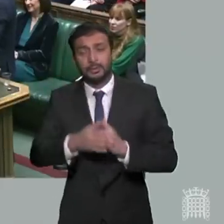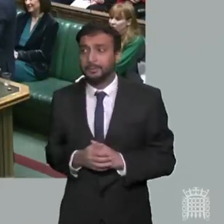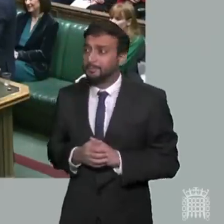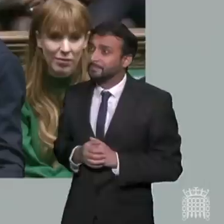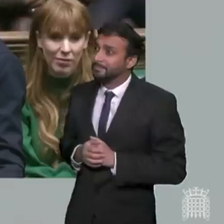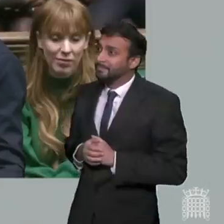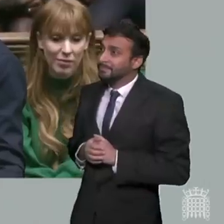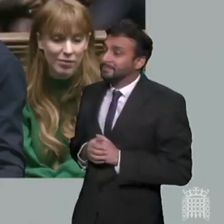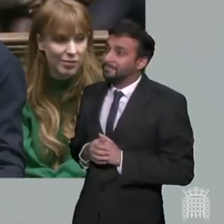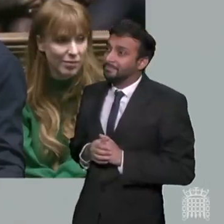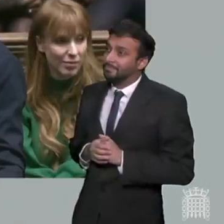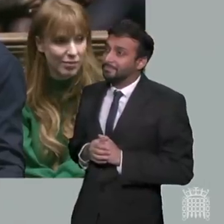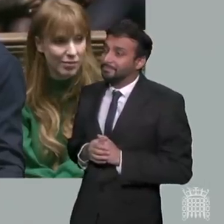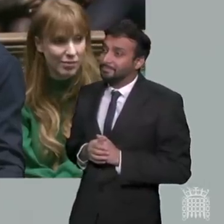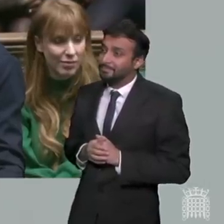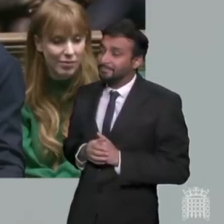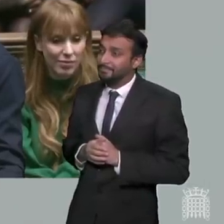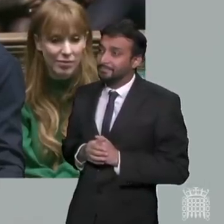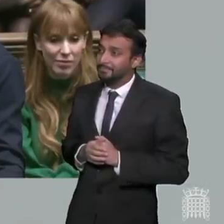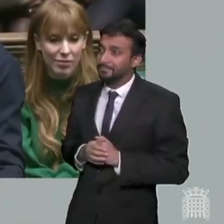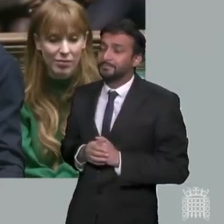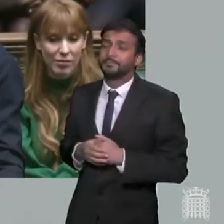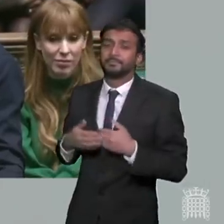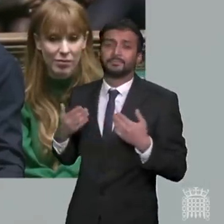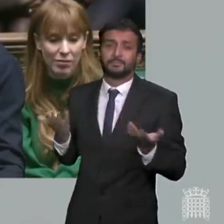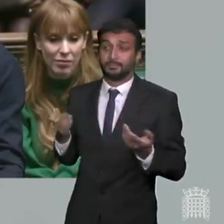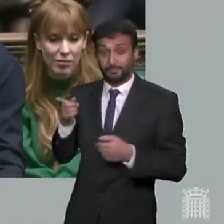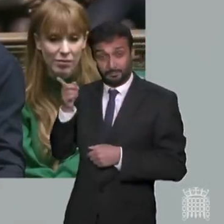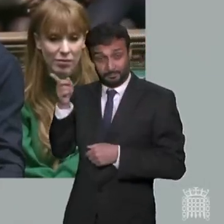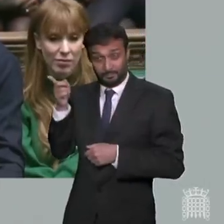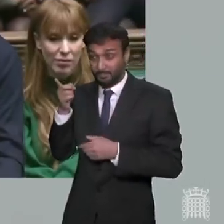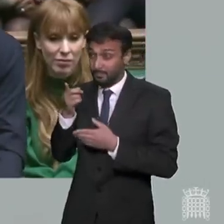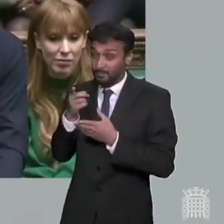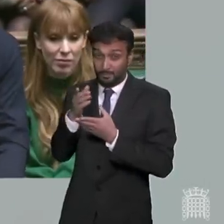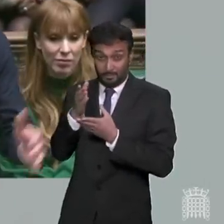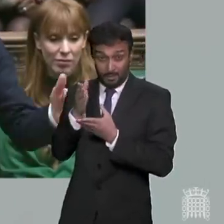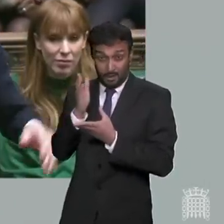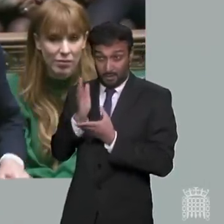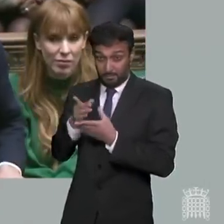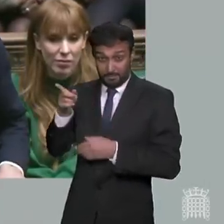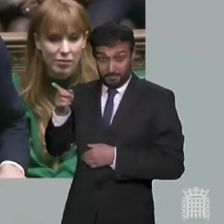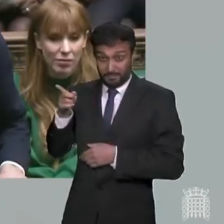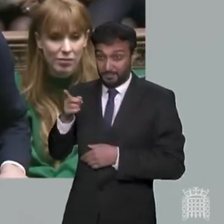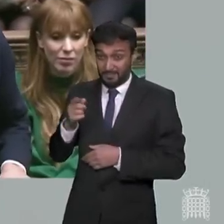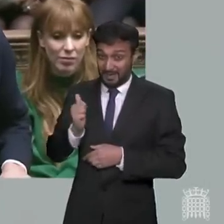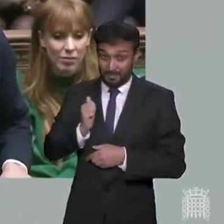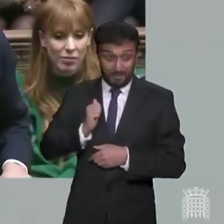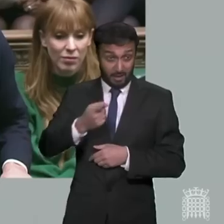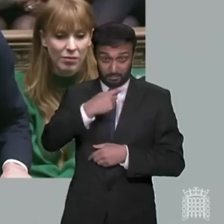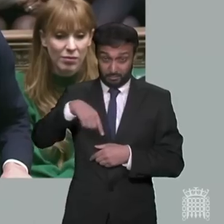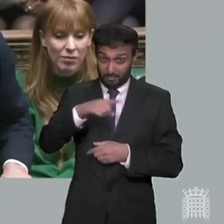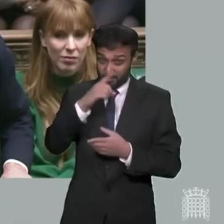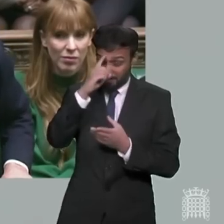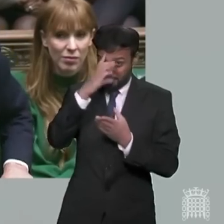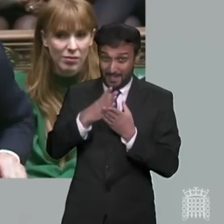Mr Speaker, does he really expect us to believe that the member for Chipping Barton and the member for the Isle of Wight are cheering him on because he's